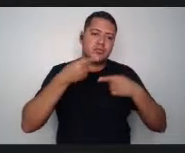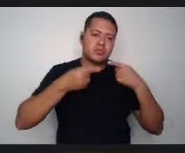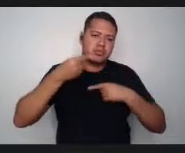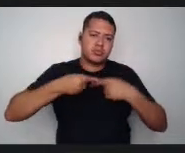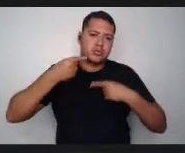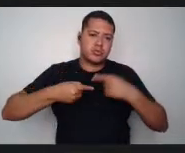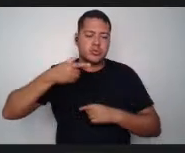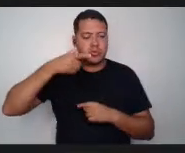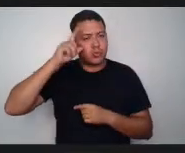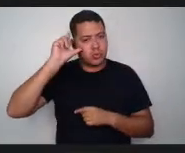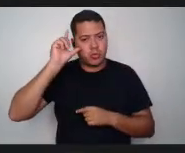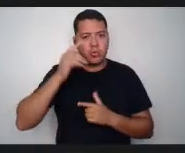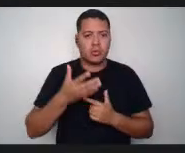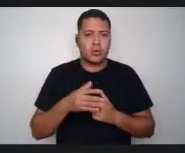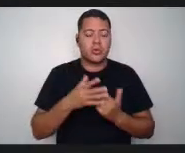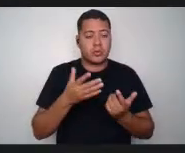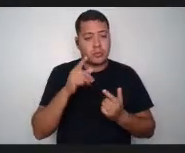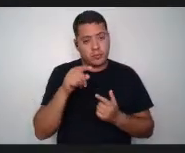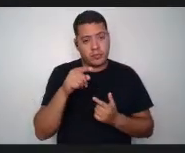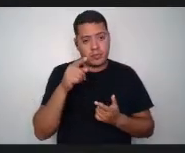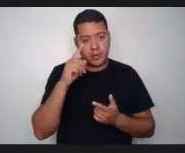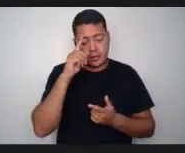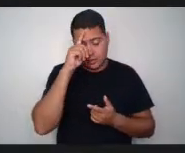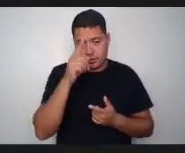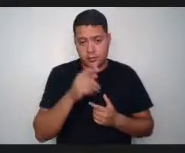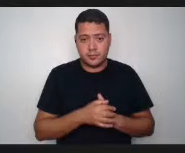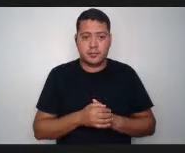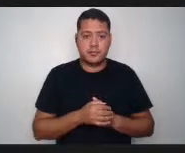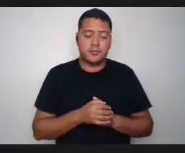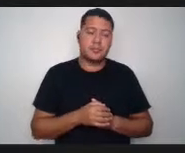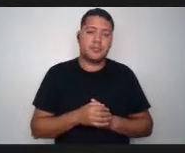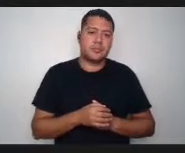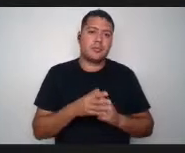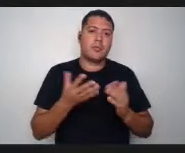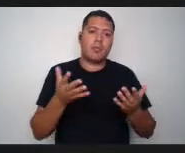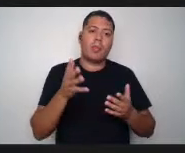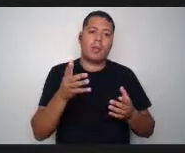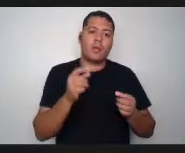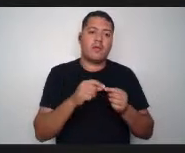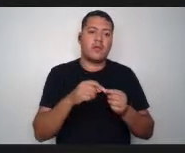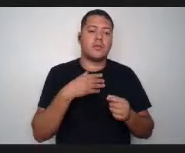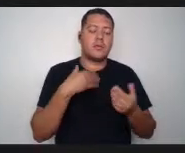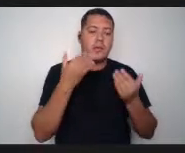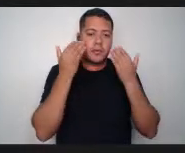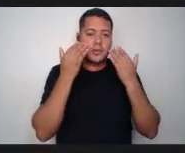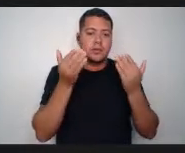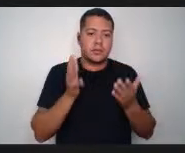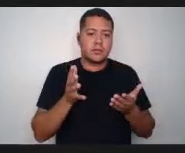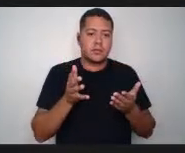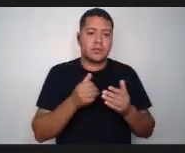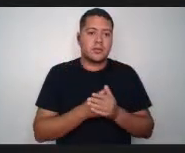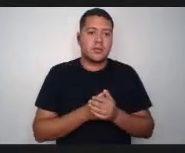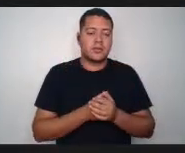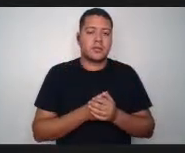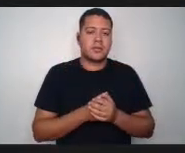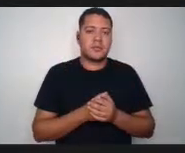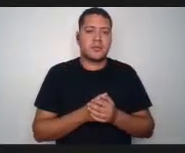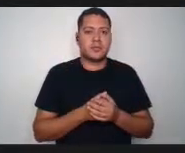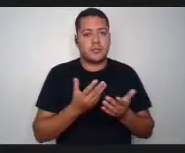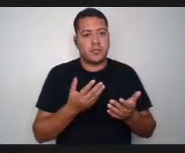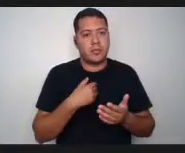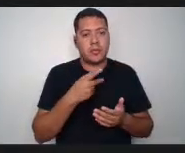or actually remote working. And but this idea was